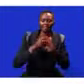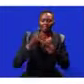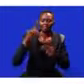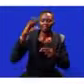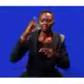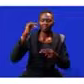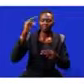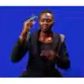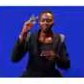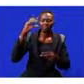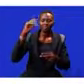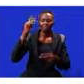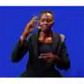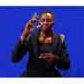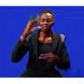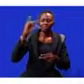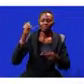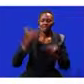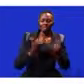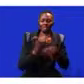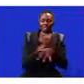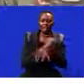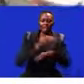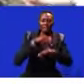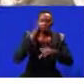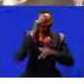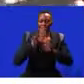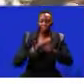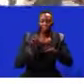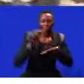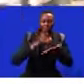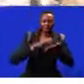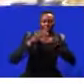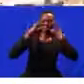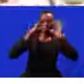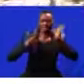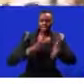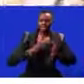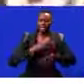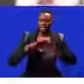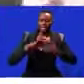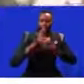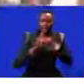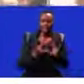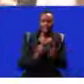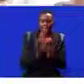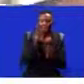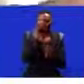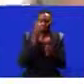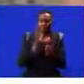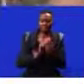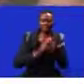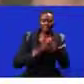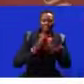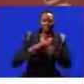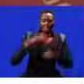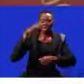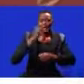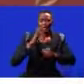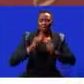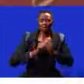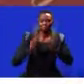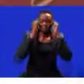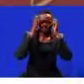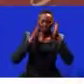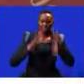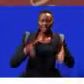Obud koro kwayo piny owacho omedne kwan jopuonje kaachiel kod klese kaluwore kod kwan mamalo mar jopuonjre